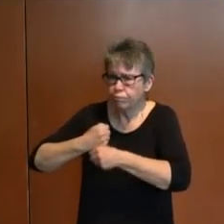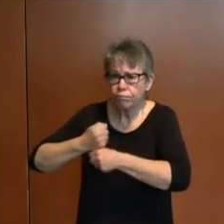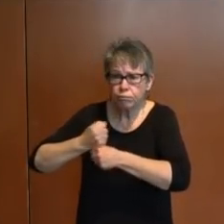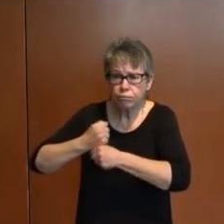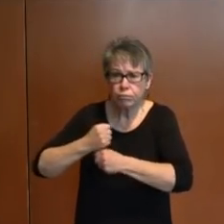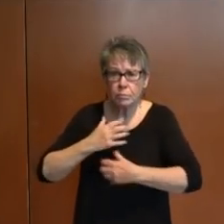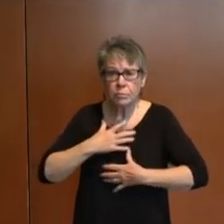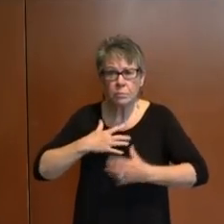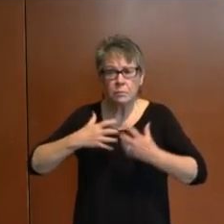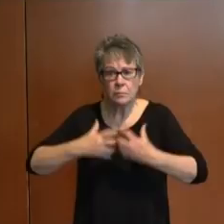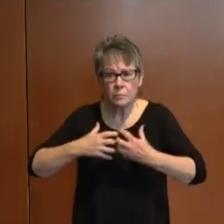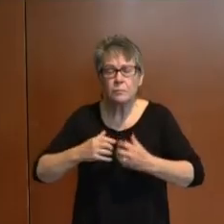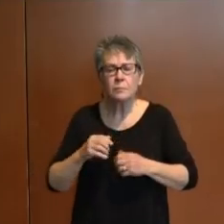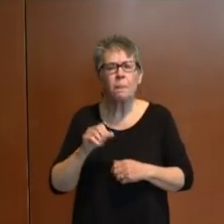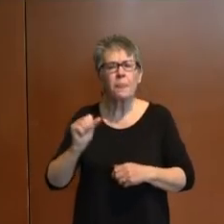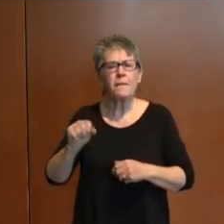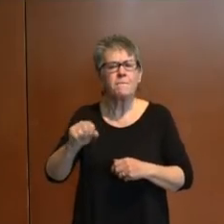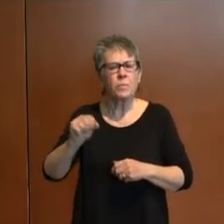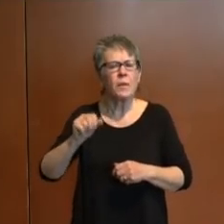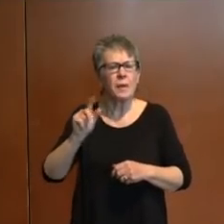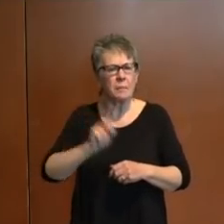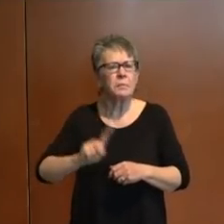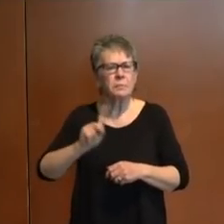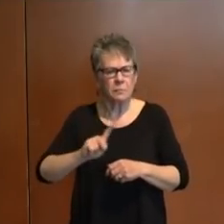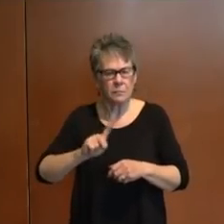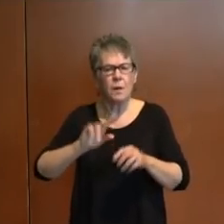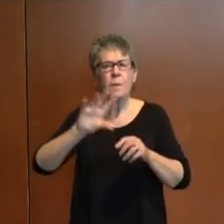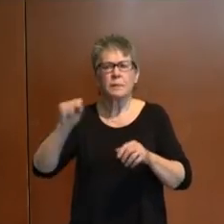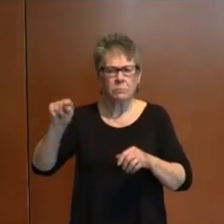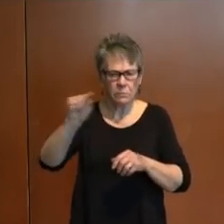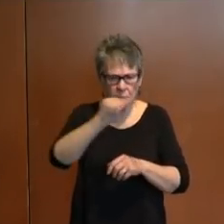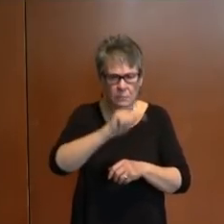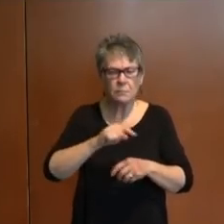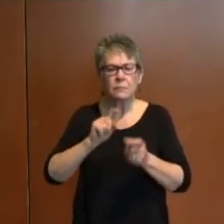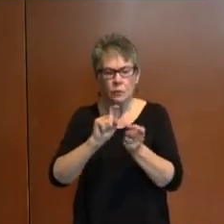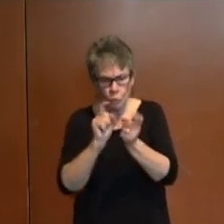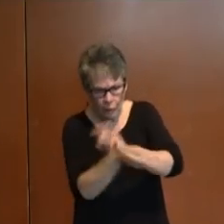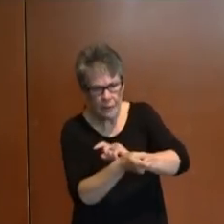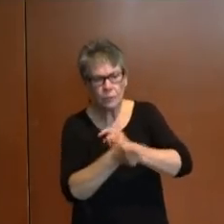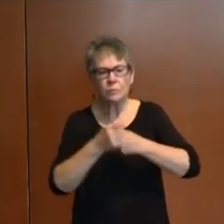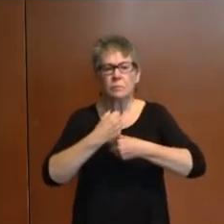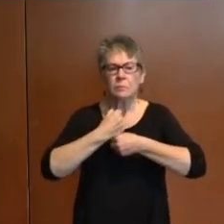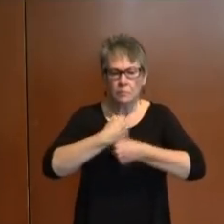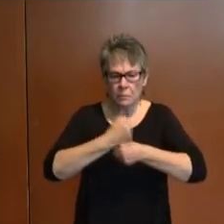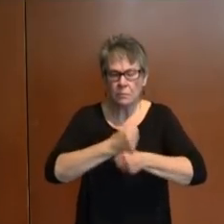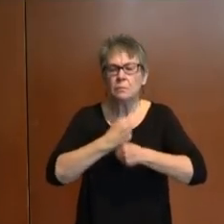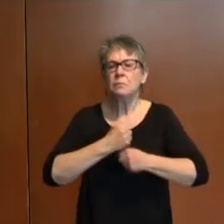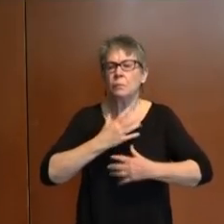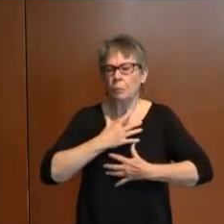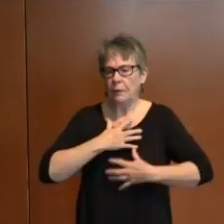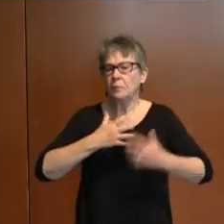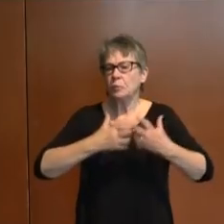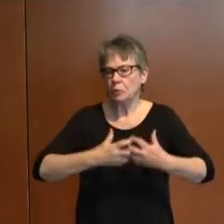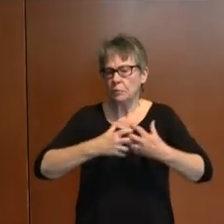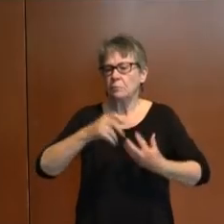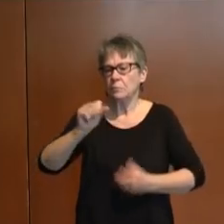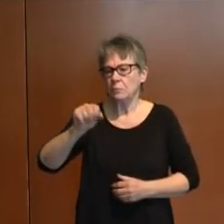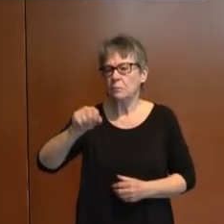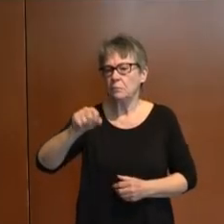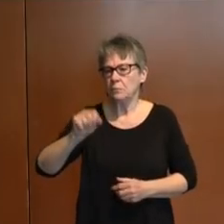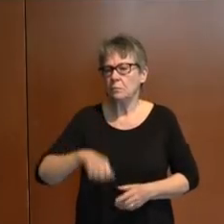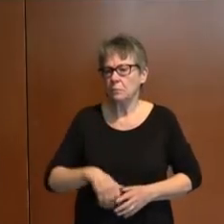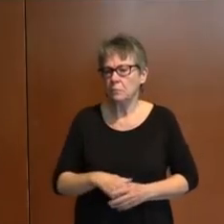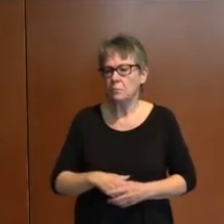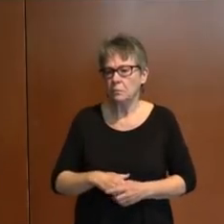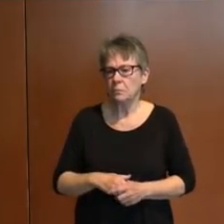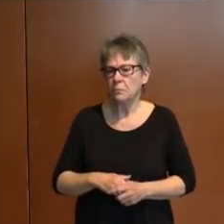Jersey and around the country and around the world. The more common one, my colleagues will agree with this, I get about 10